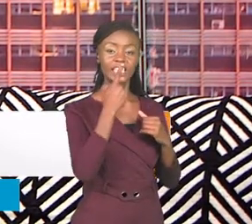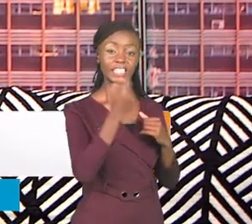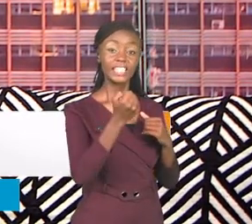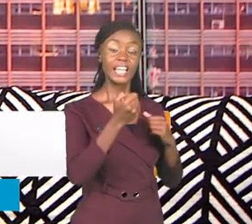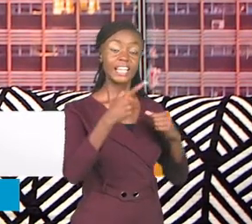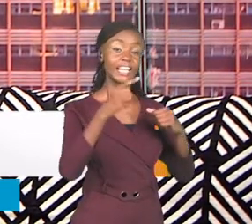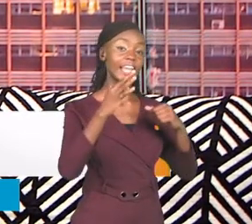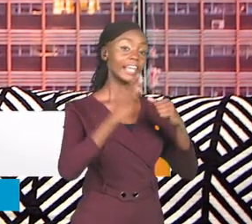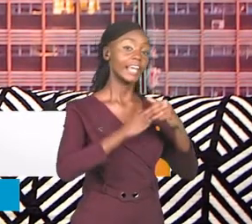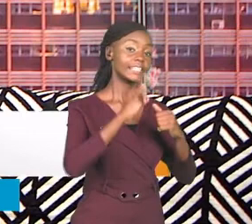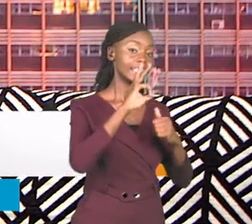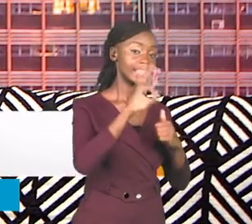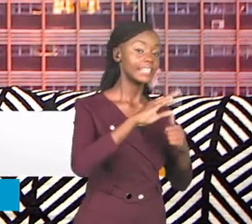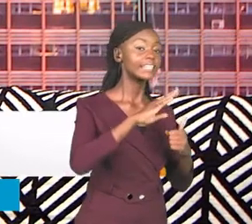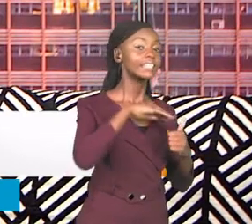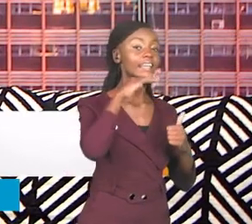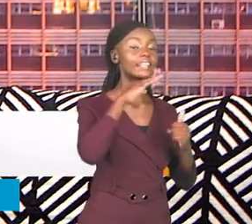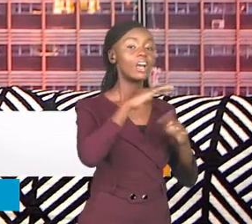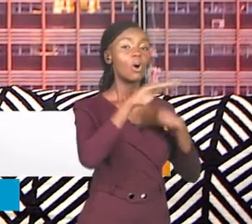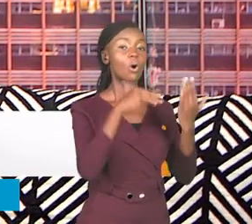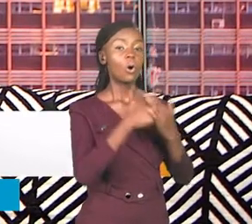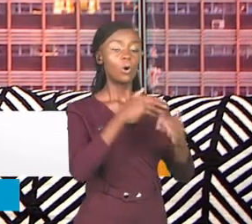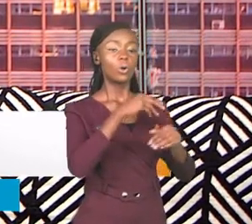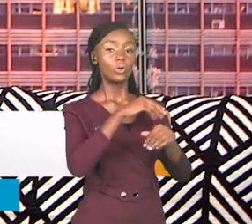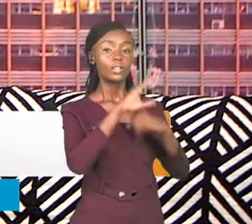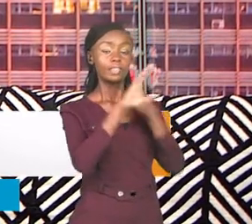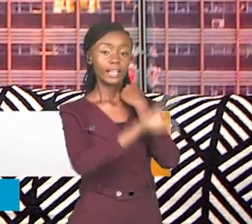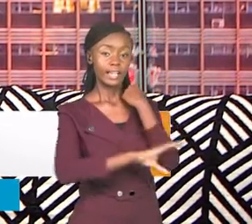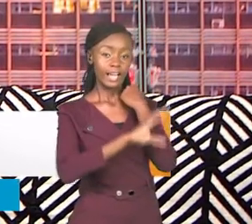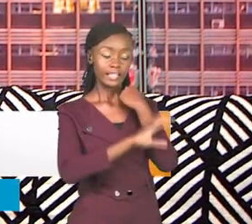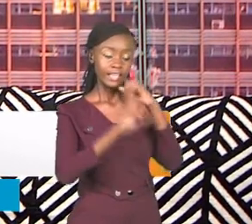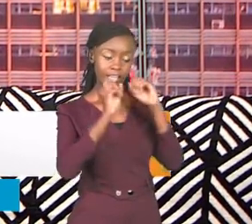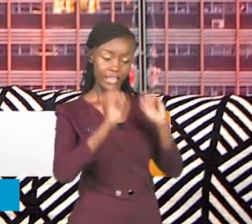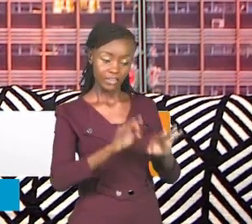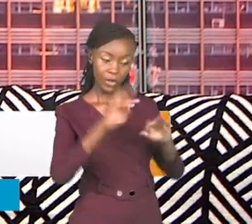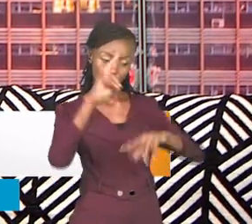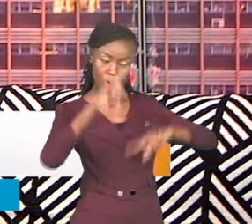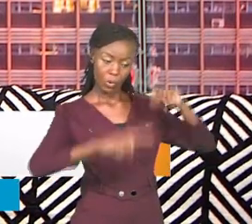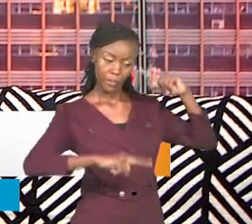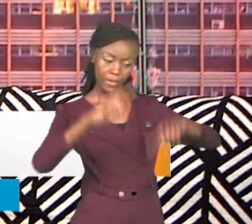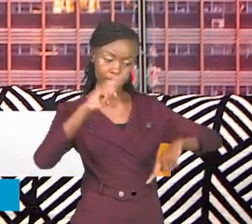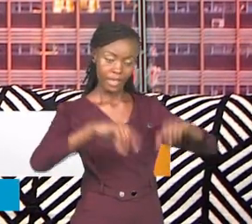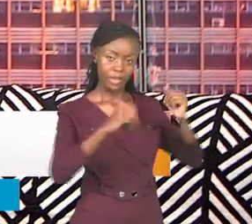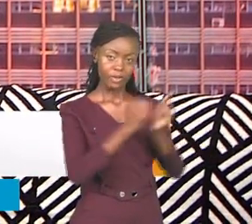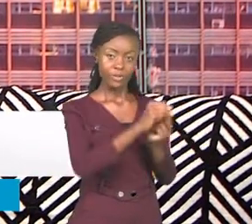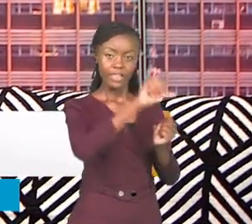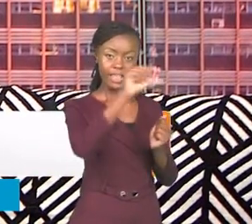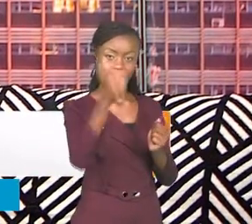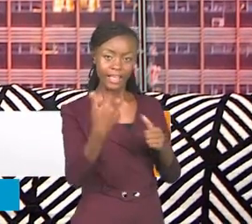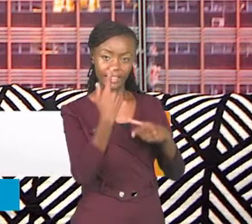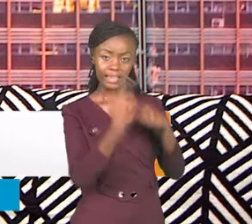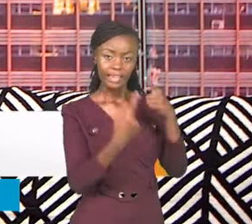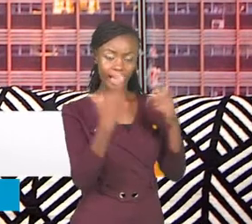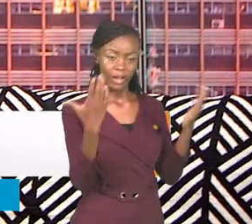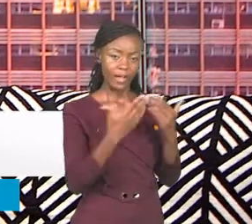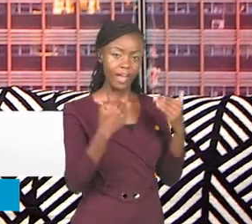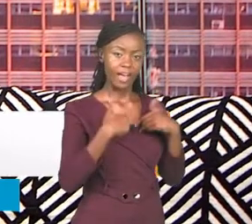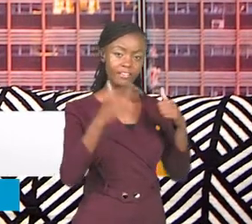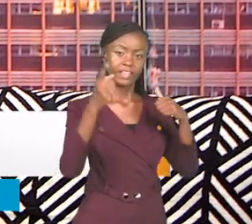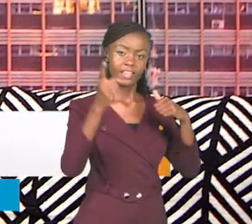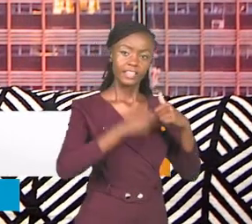683 deaths nationally. If you compare that to the previous year, where we had about